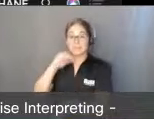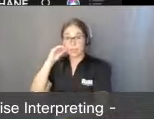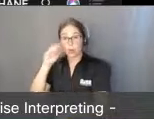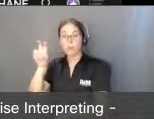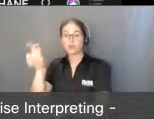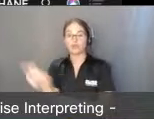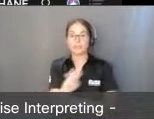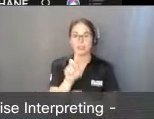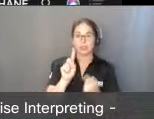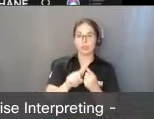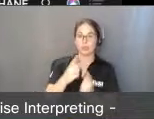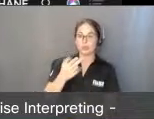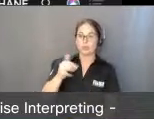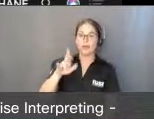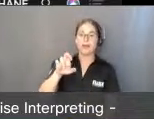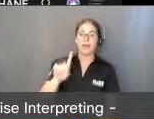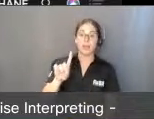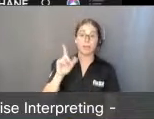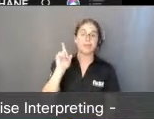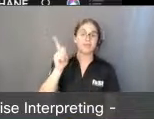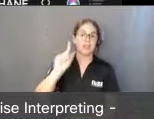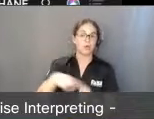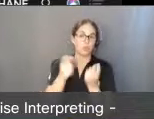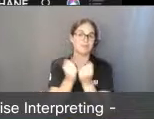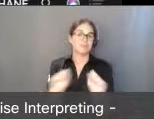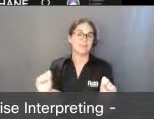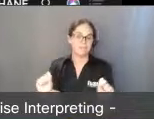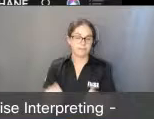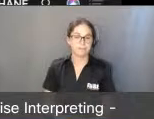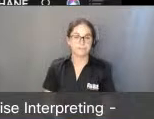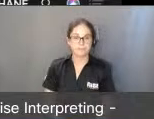so. Next slide.